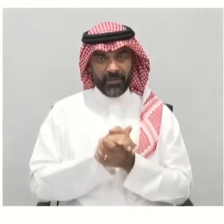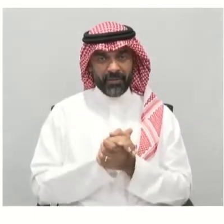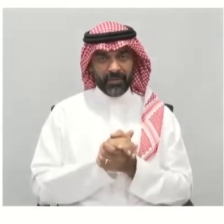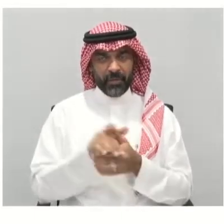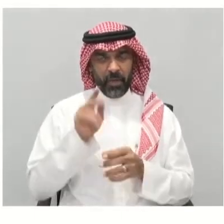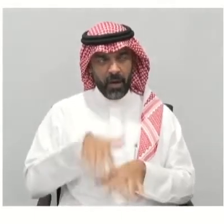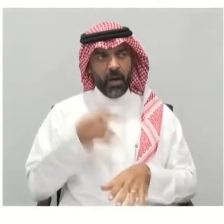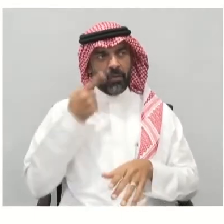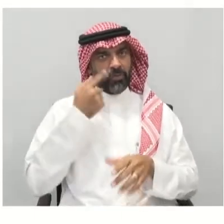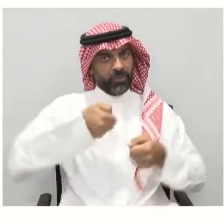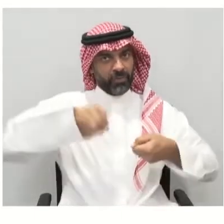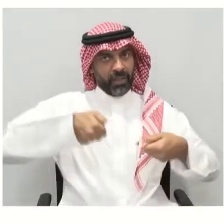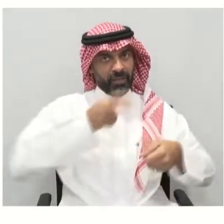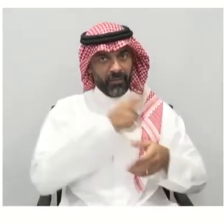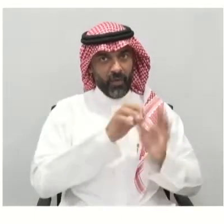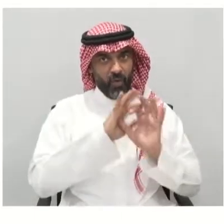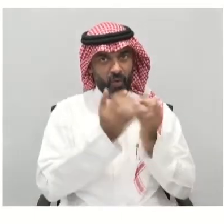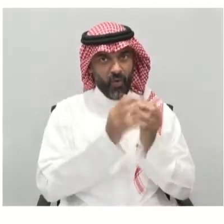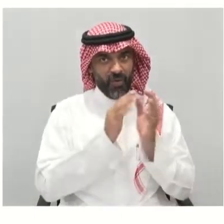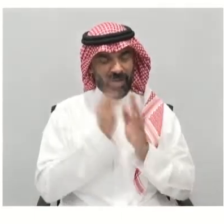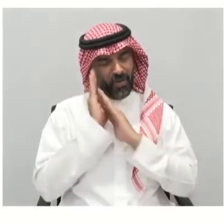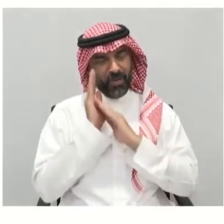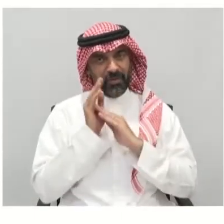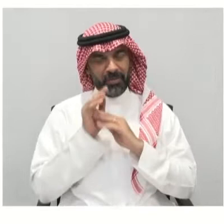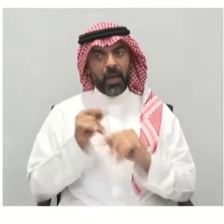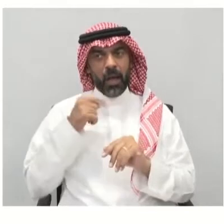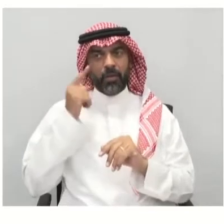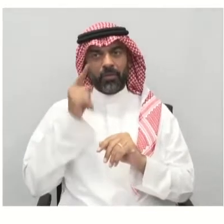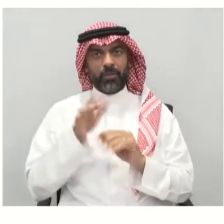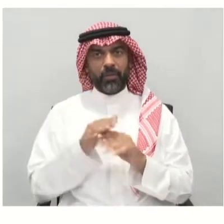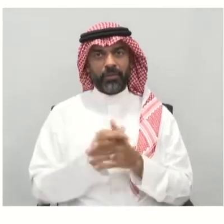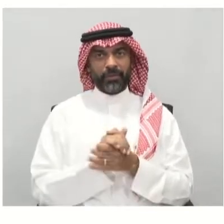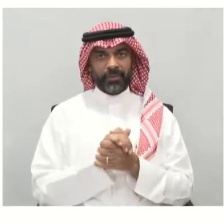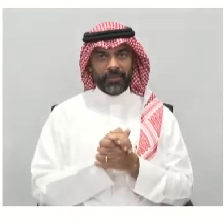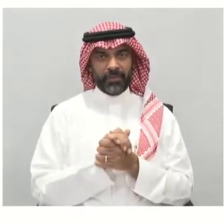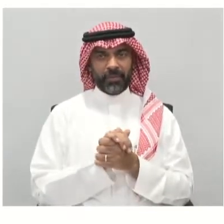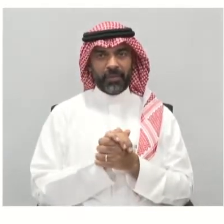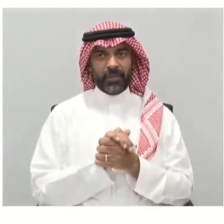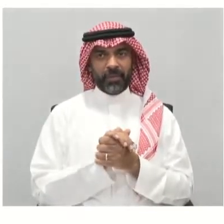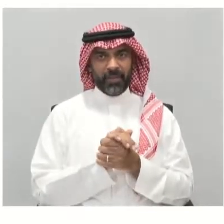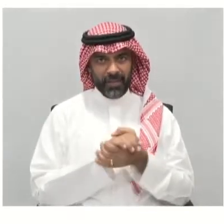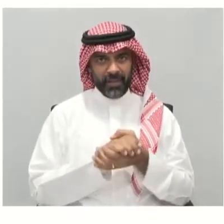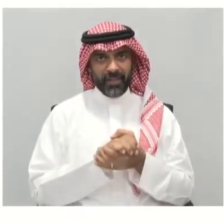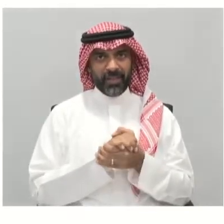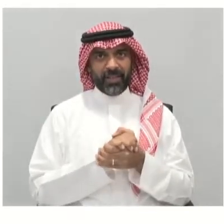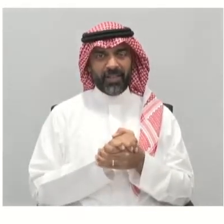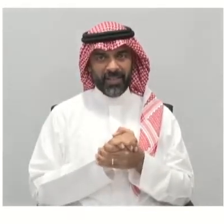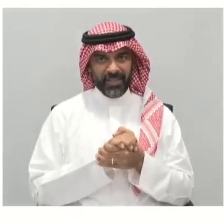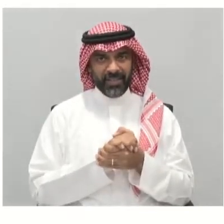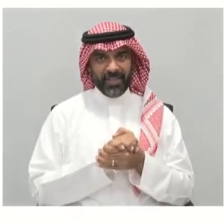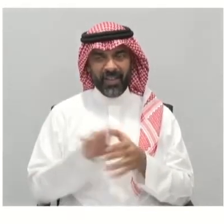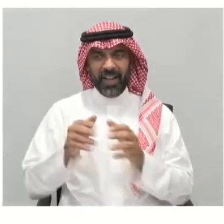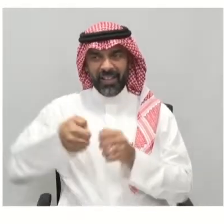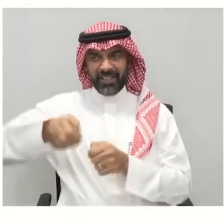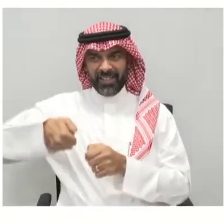bags in my room? I was wondering what those bags were for. One of those bags has toys for the dollhouse. The other bag is